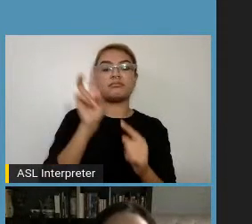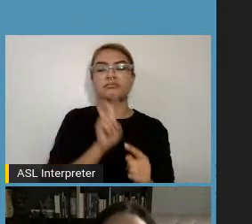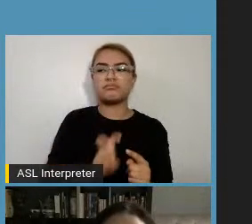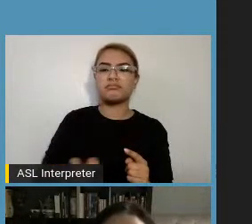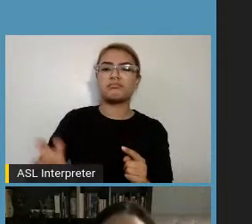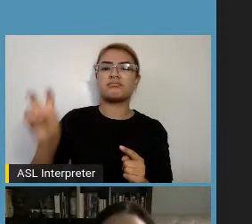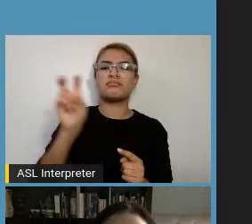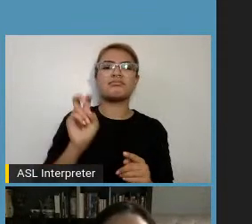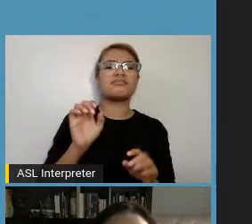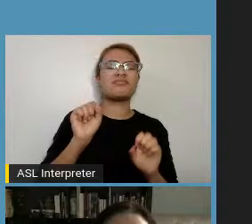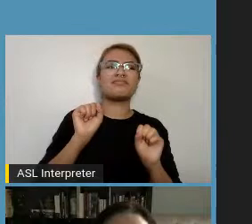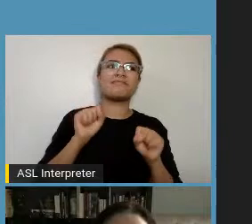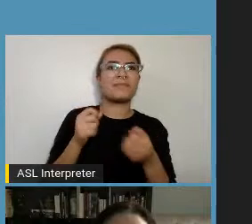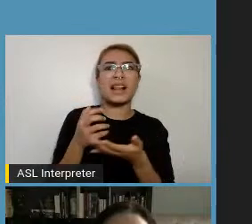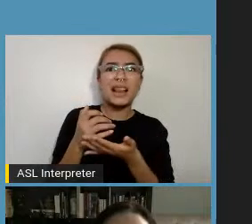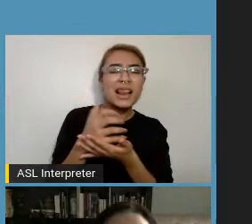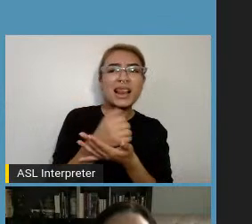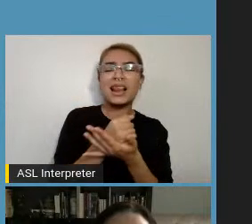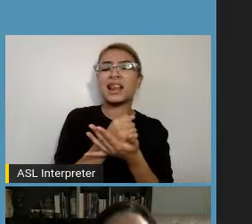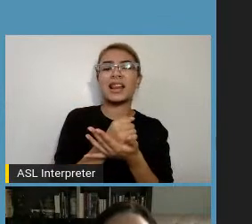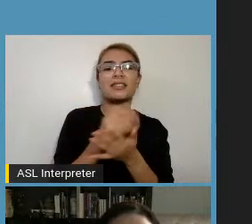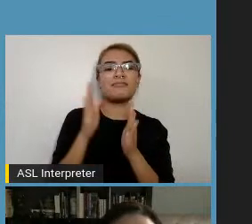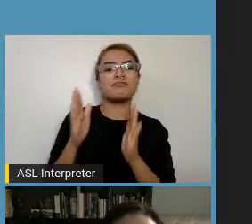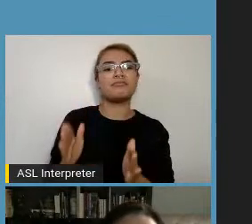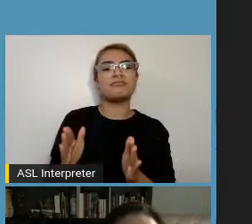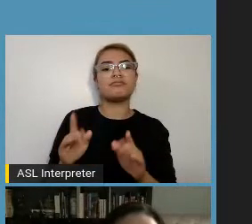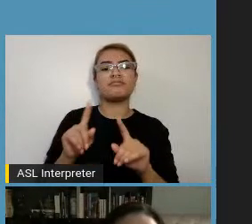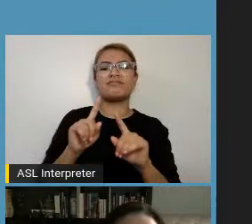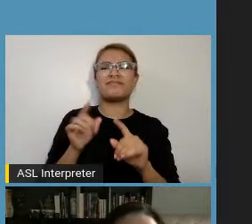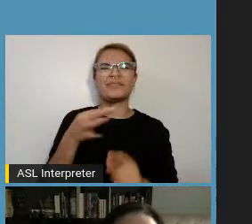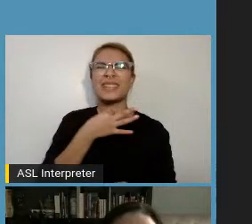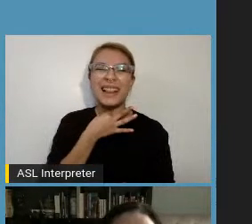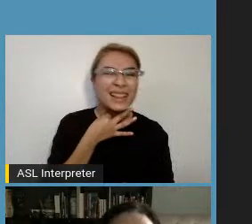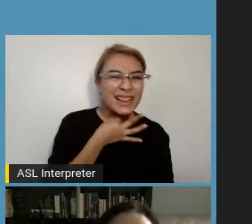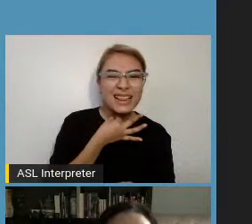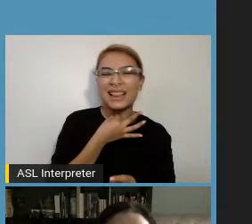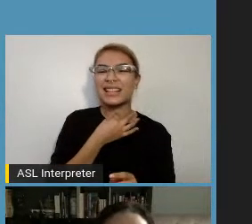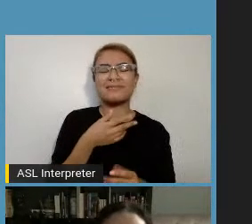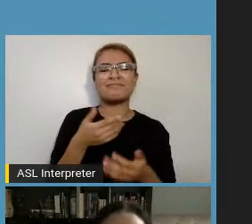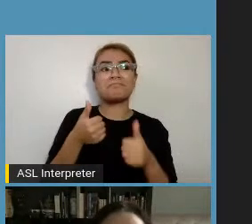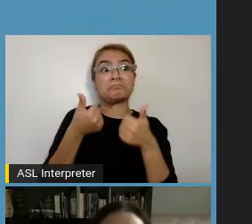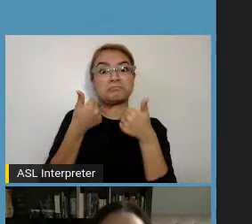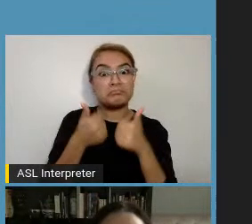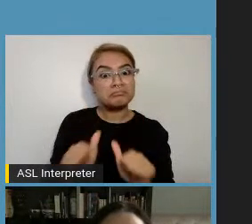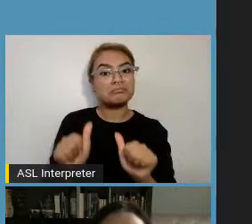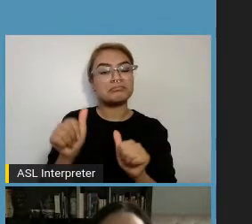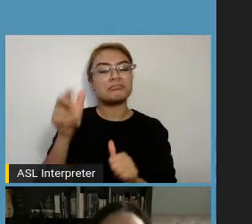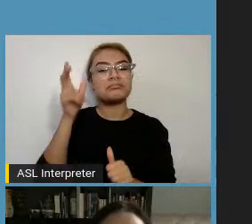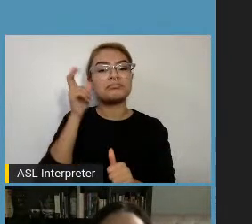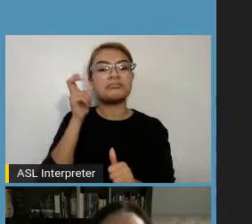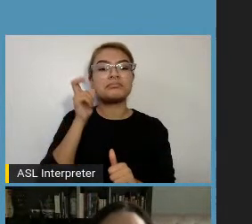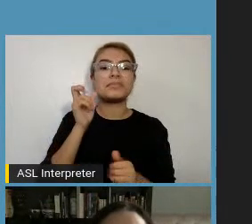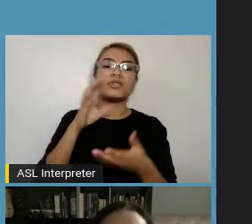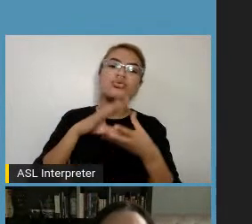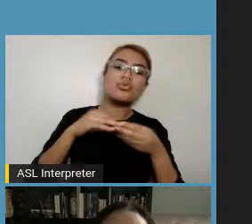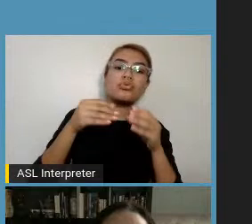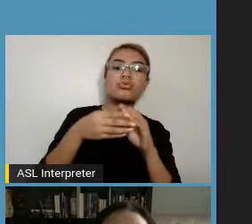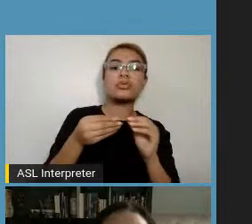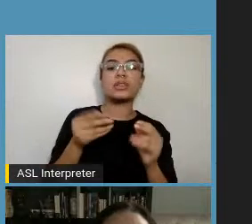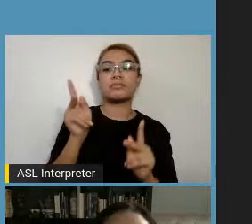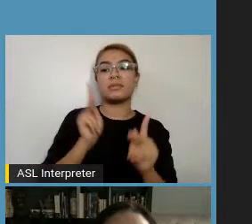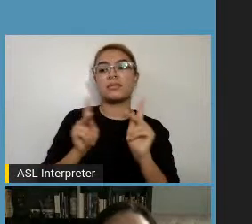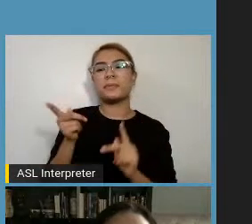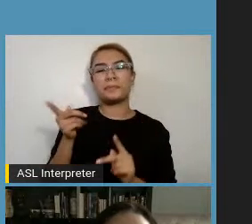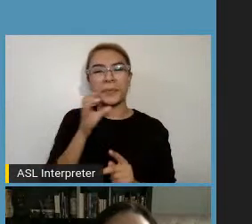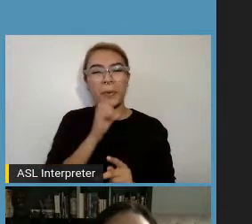a collector, just ultimately curious. We still hear so many stories of people who are older now